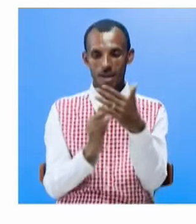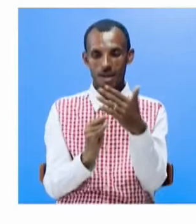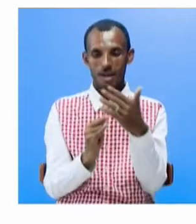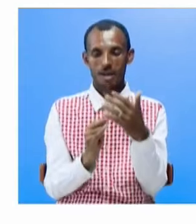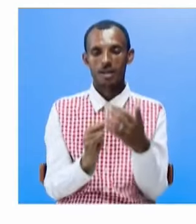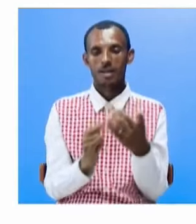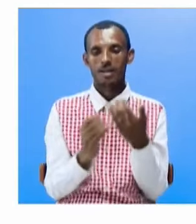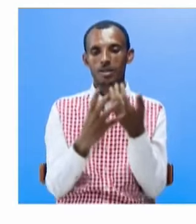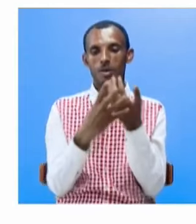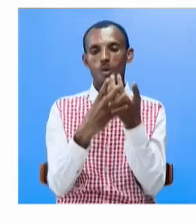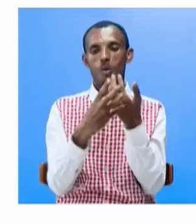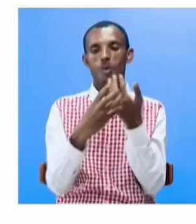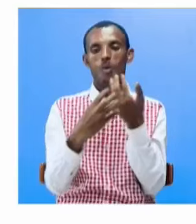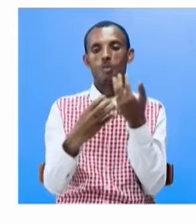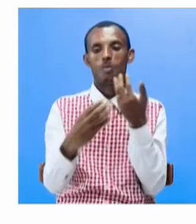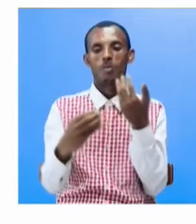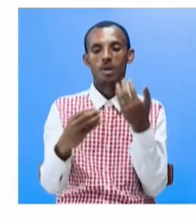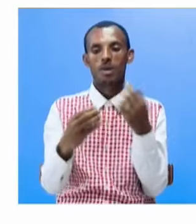figures